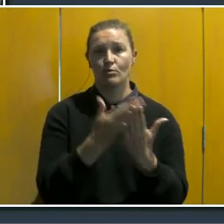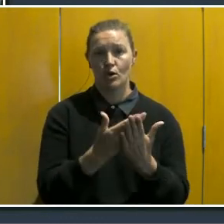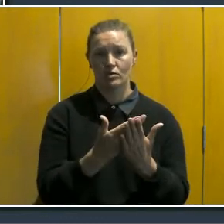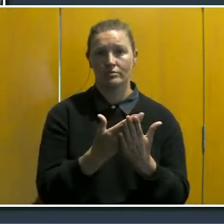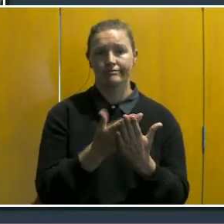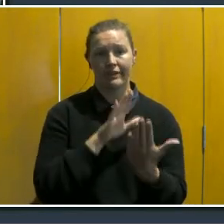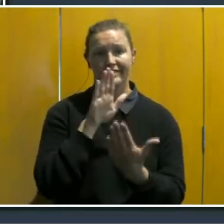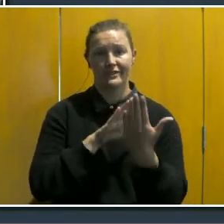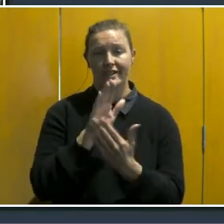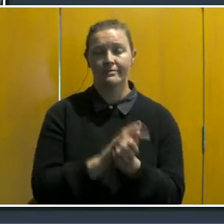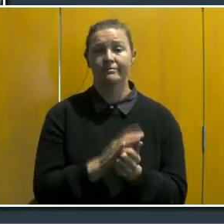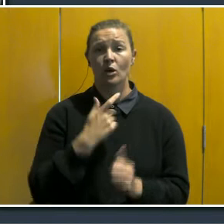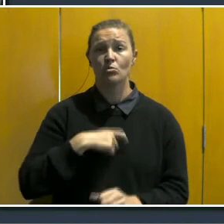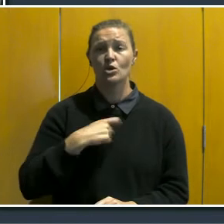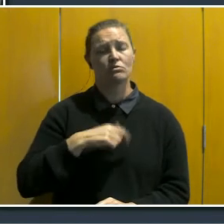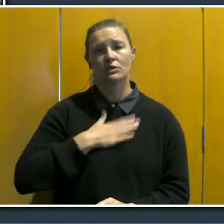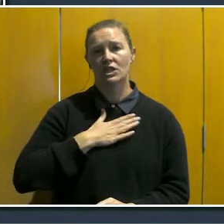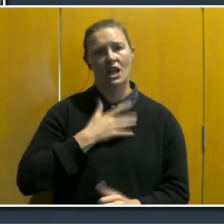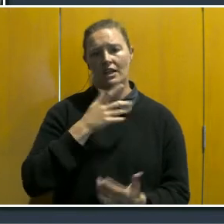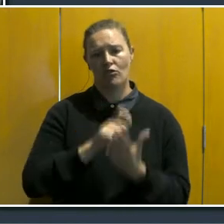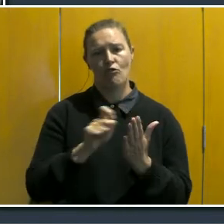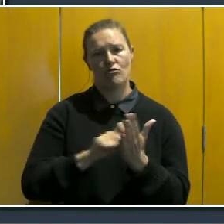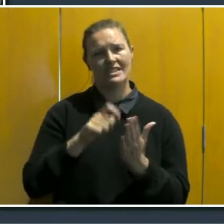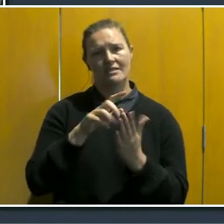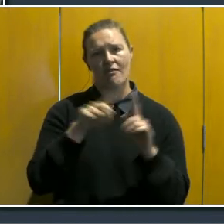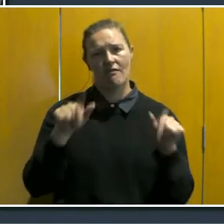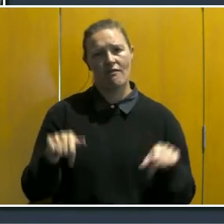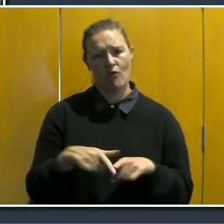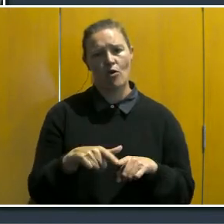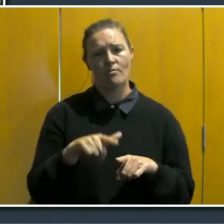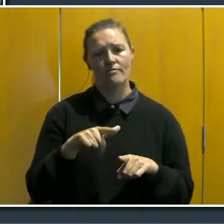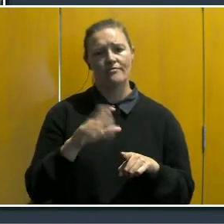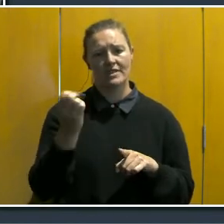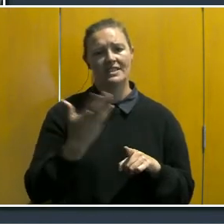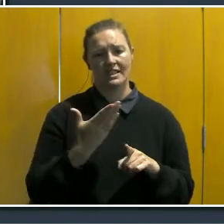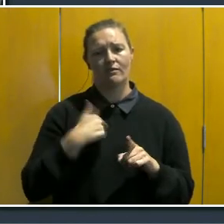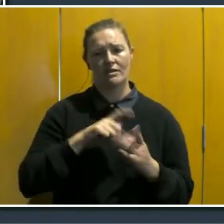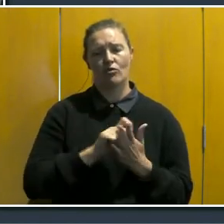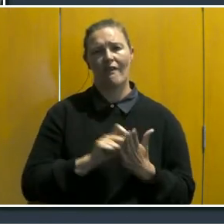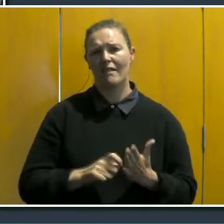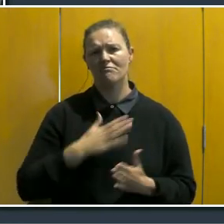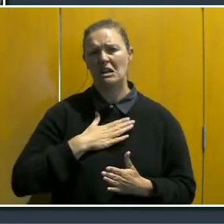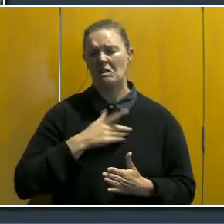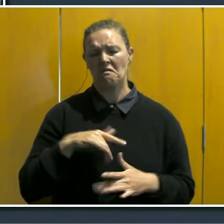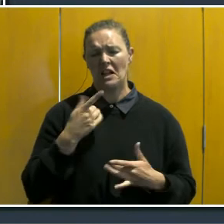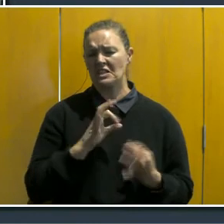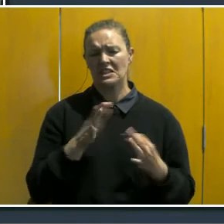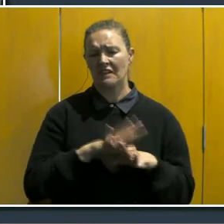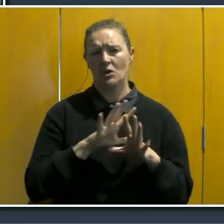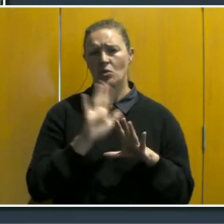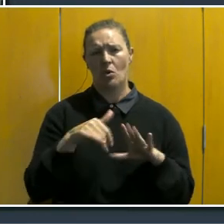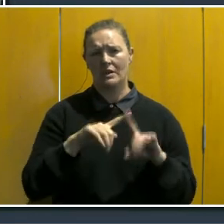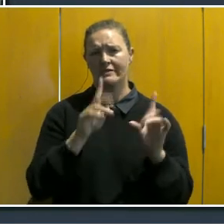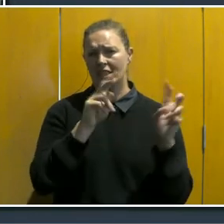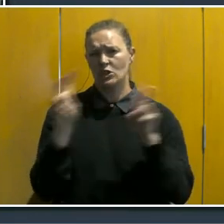person. Personally, I did not like the written form that Napier City Council submitted to ratepayers to fill out. I felt it did not cover all the